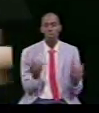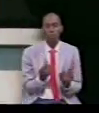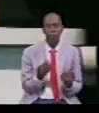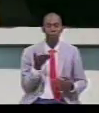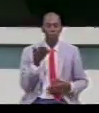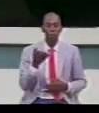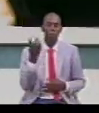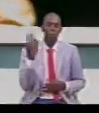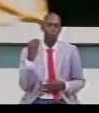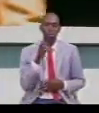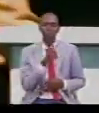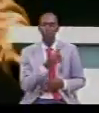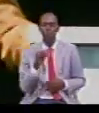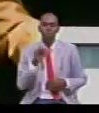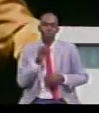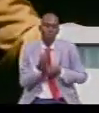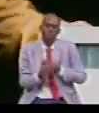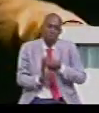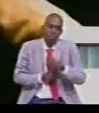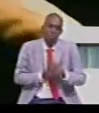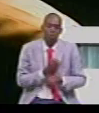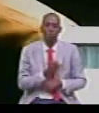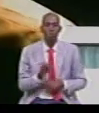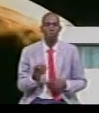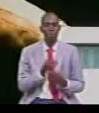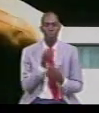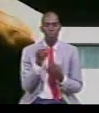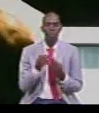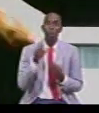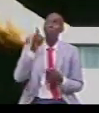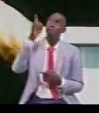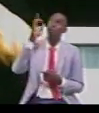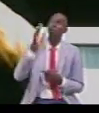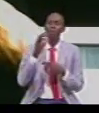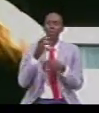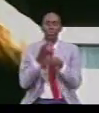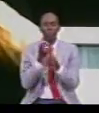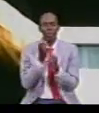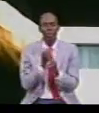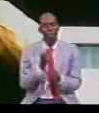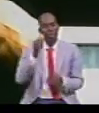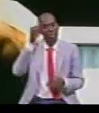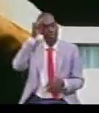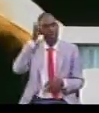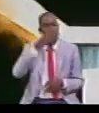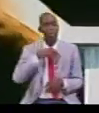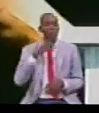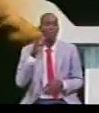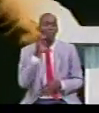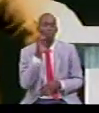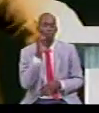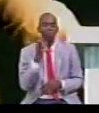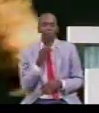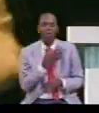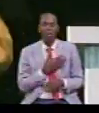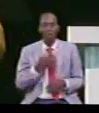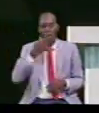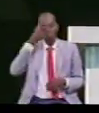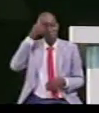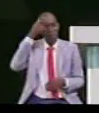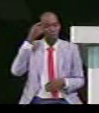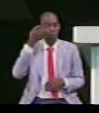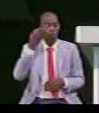no sin when God created Adam and Eve. And because of